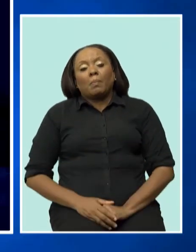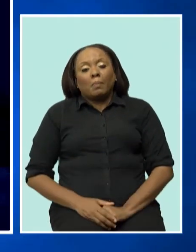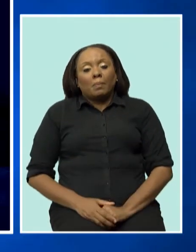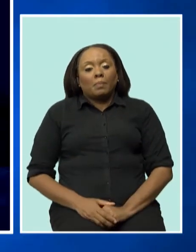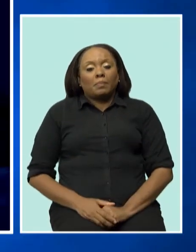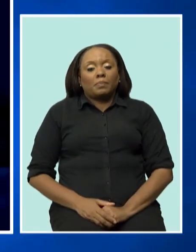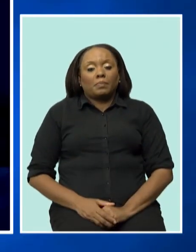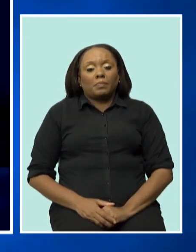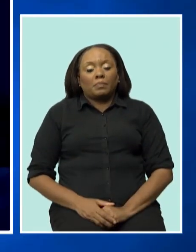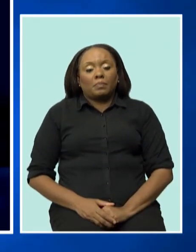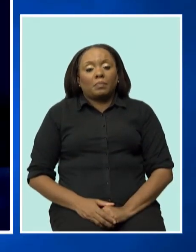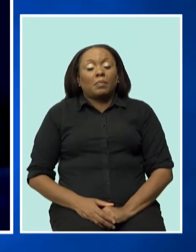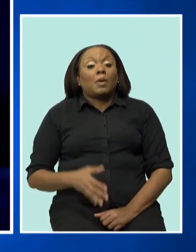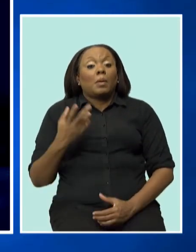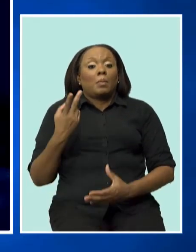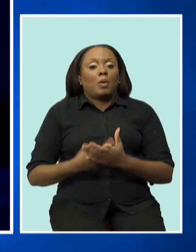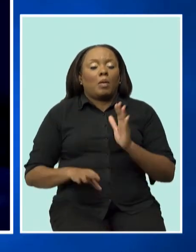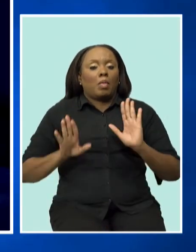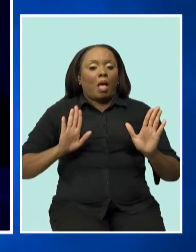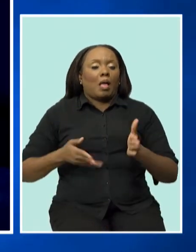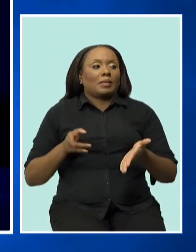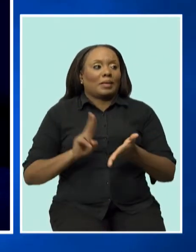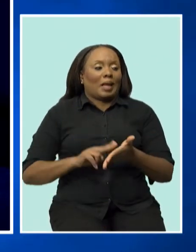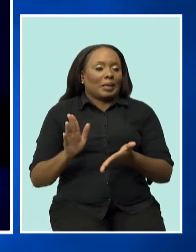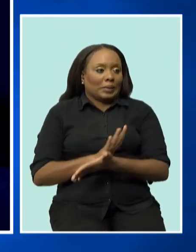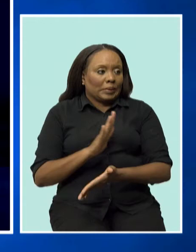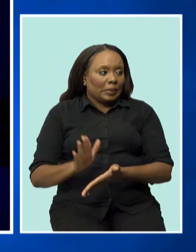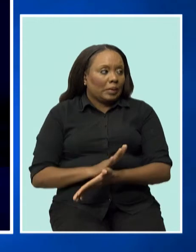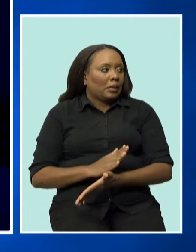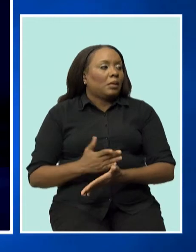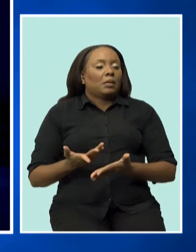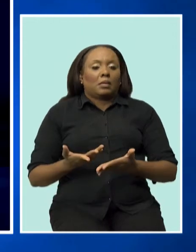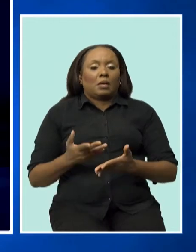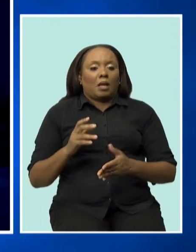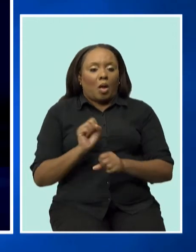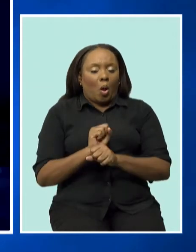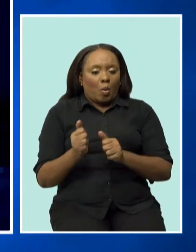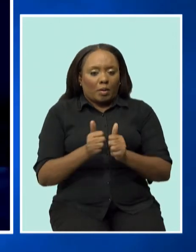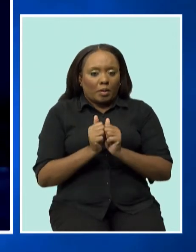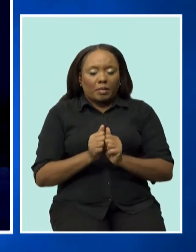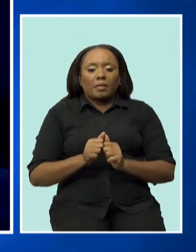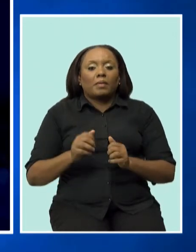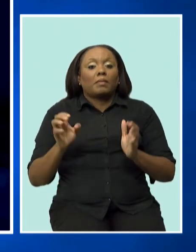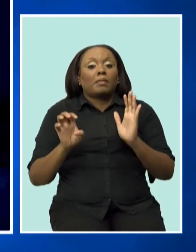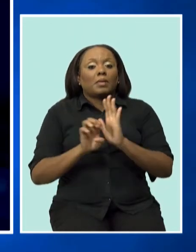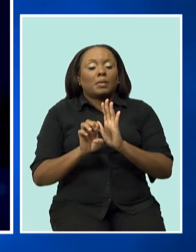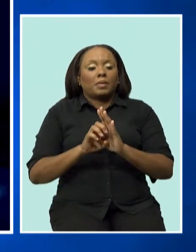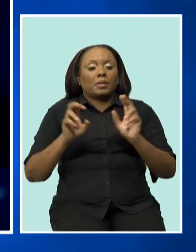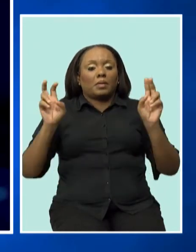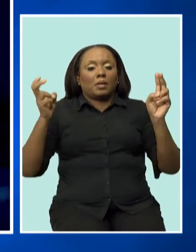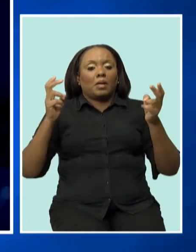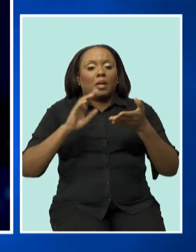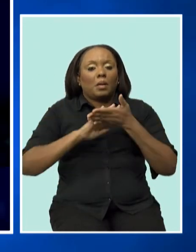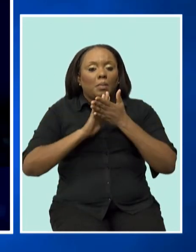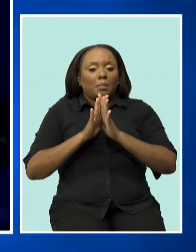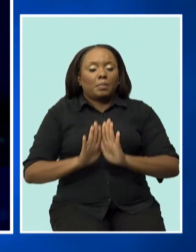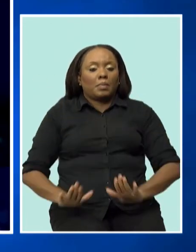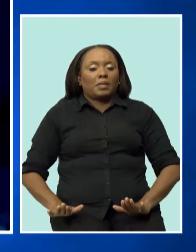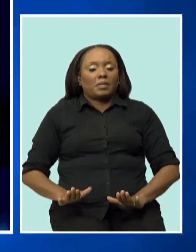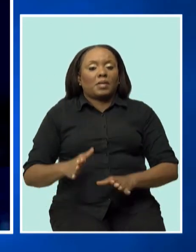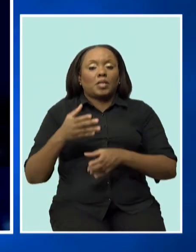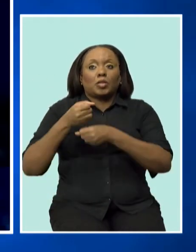partners in the MOU. And for example, the scholarships, we are particularly